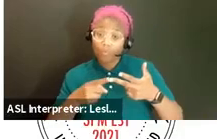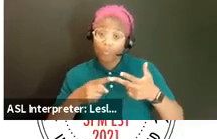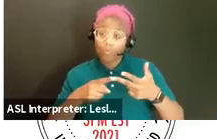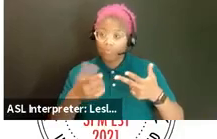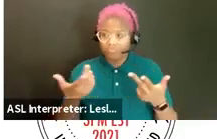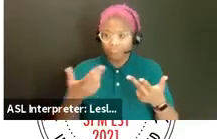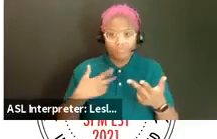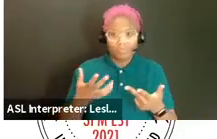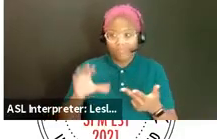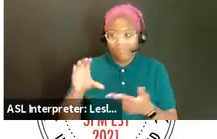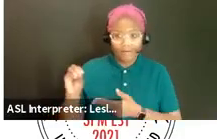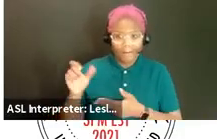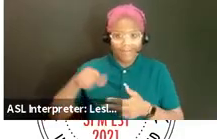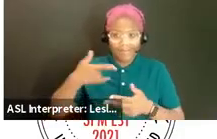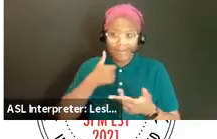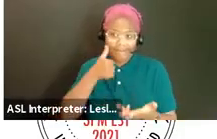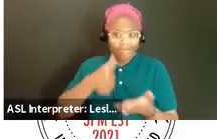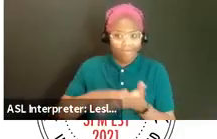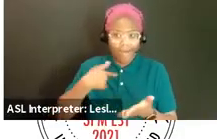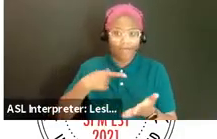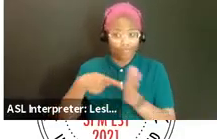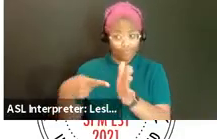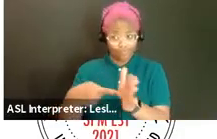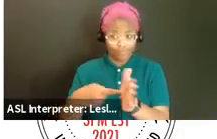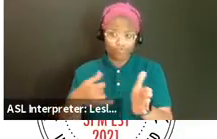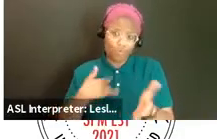like, we've sold 1,000 tickets,